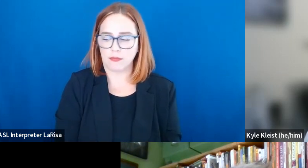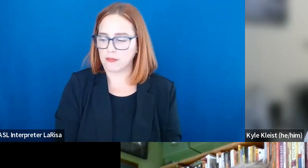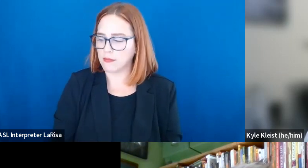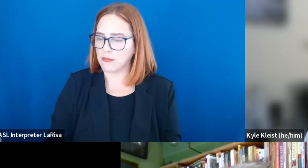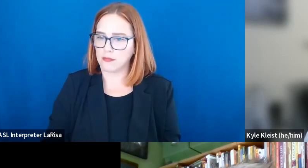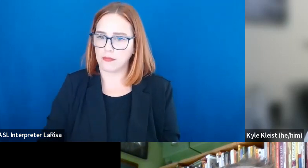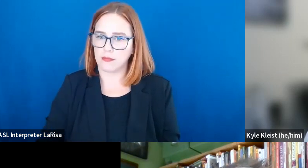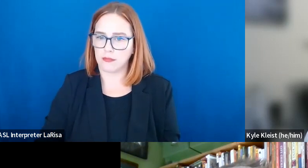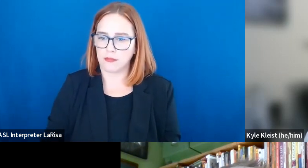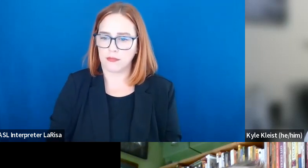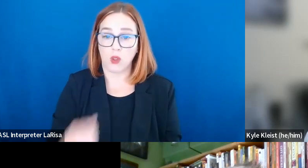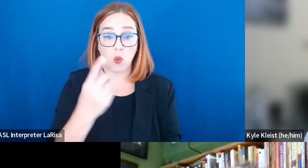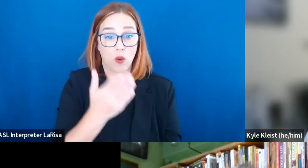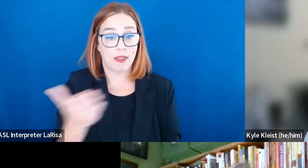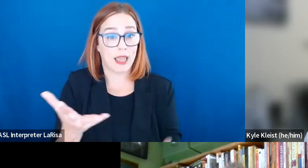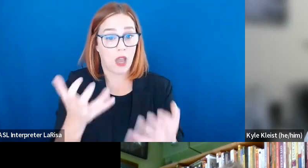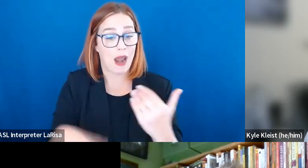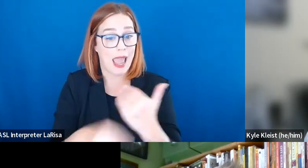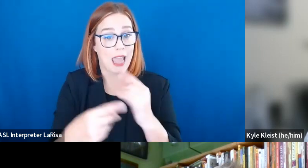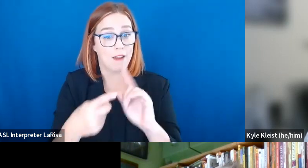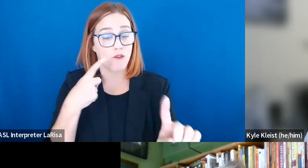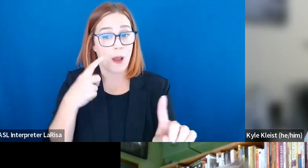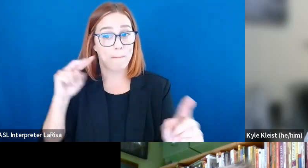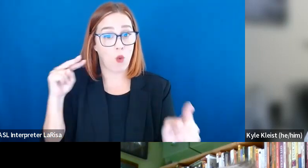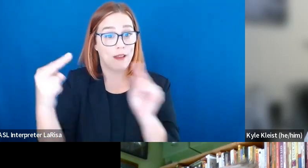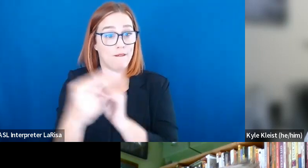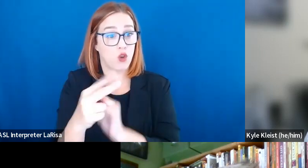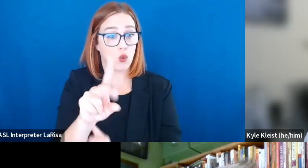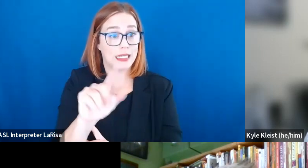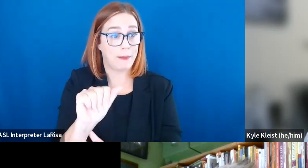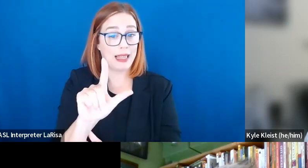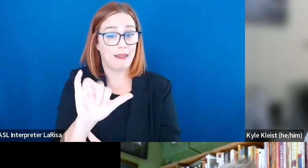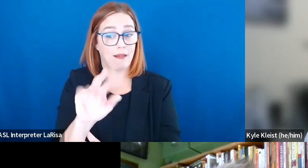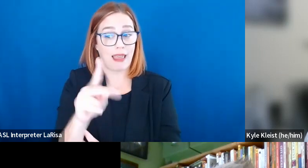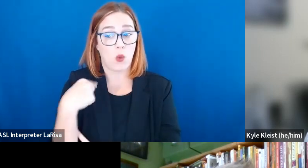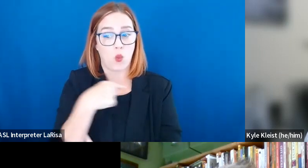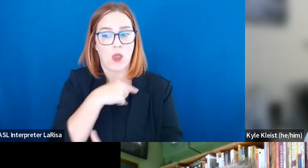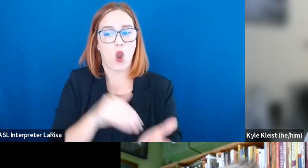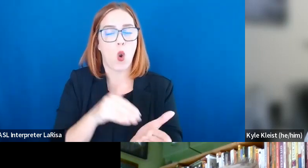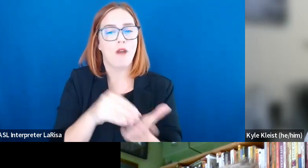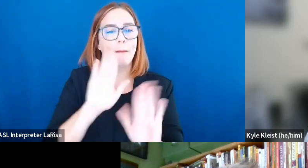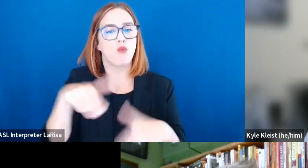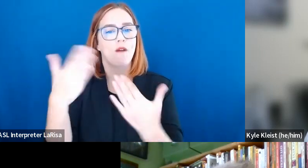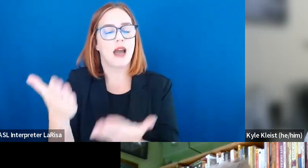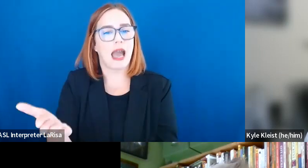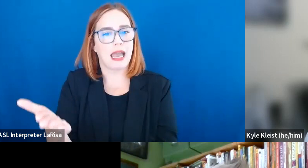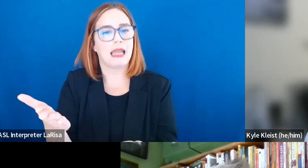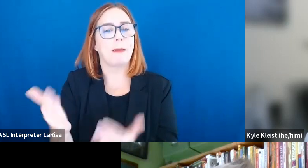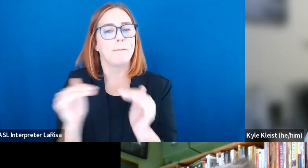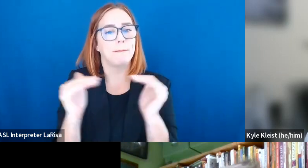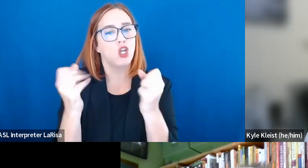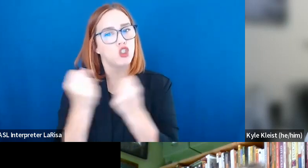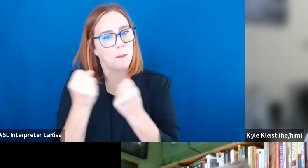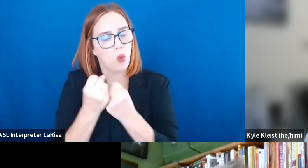from the point of view of Disability Link is that we often provide peer support training for